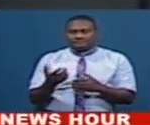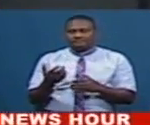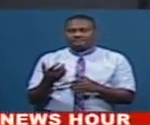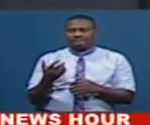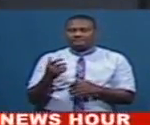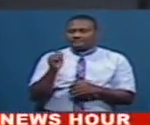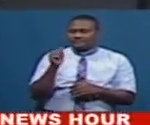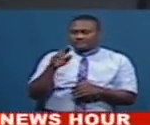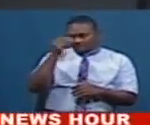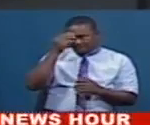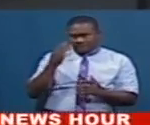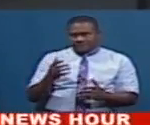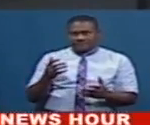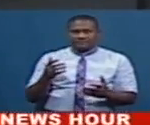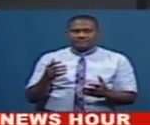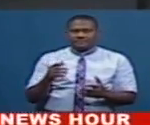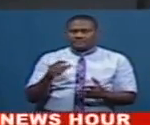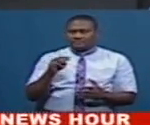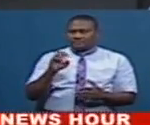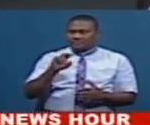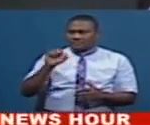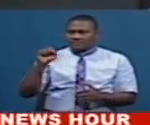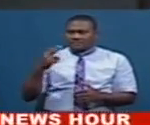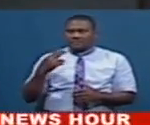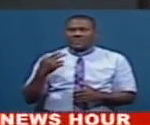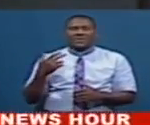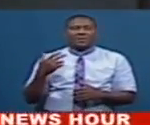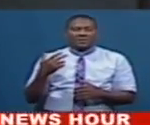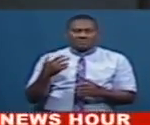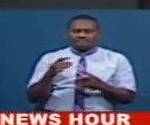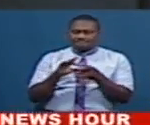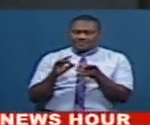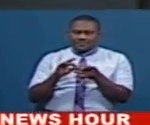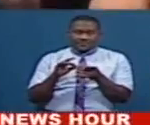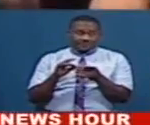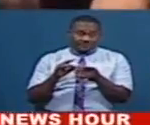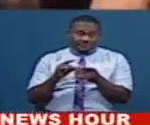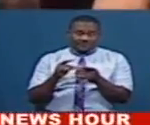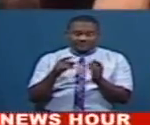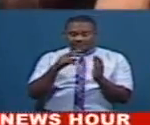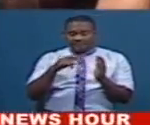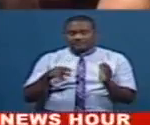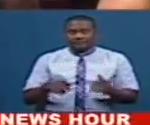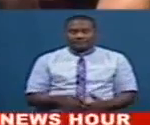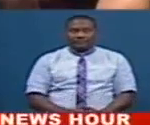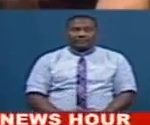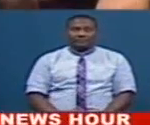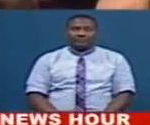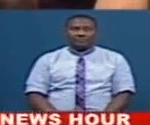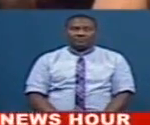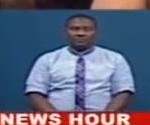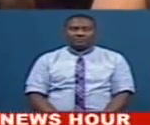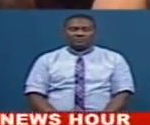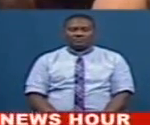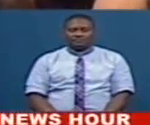Menkah, the Ashanti Regional Minister, Mr. Simon Osemensa, read a tribute on behalf of the state. We are only burying